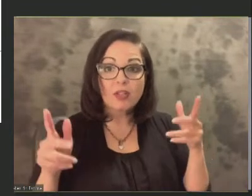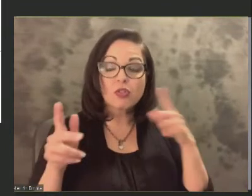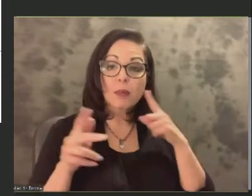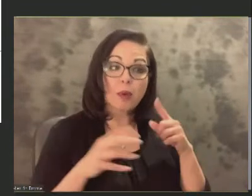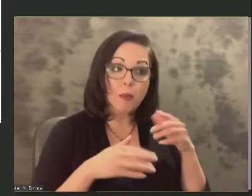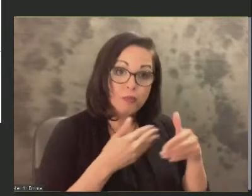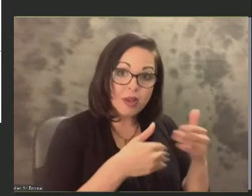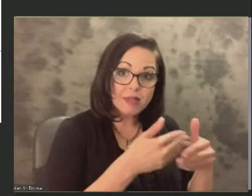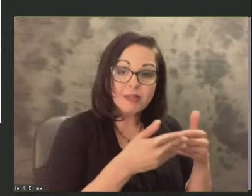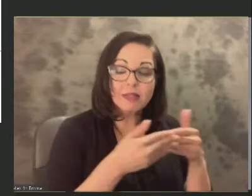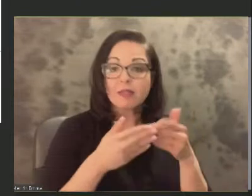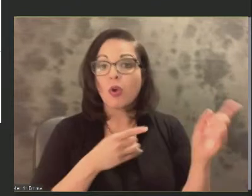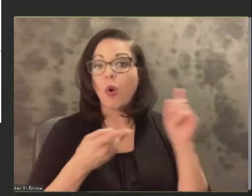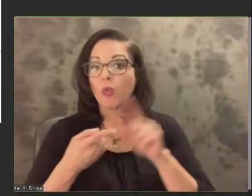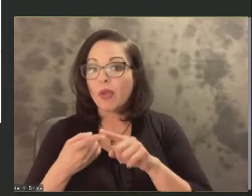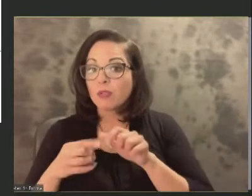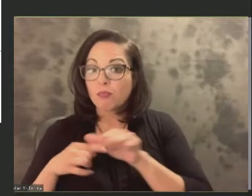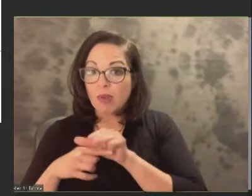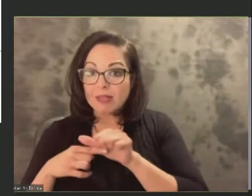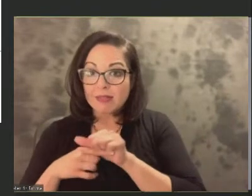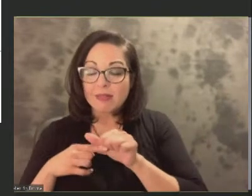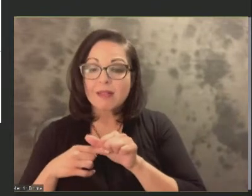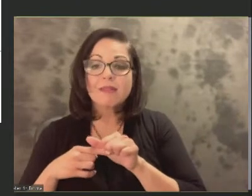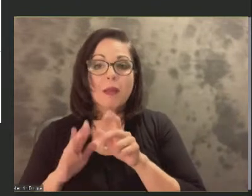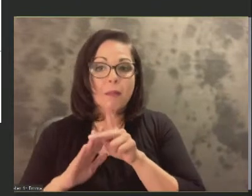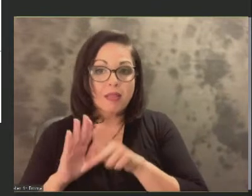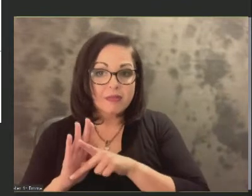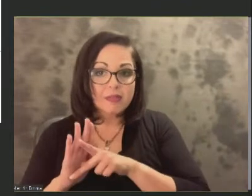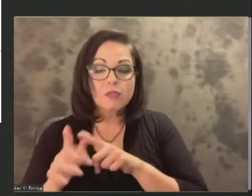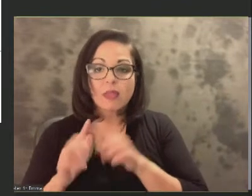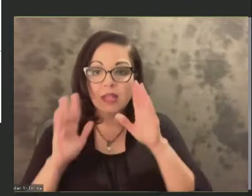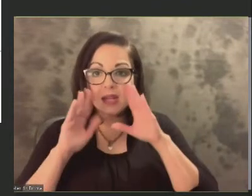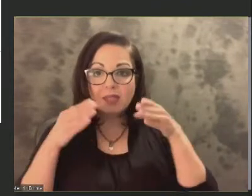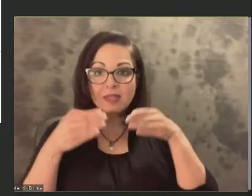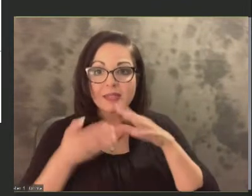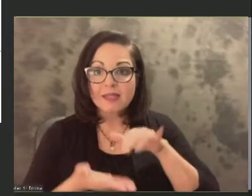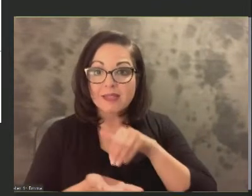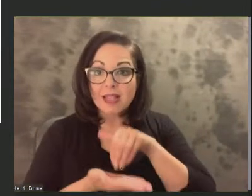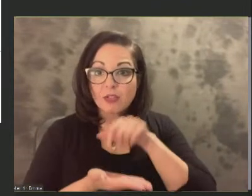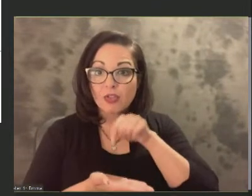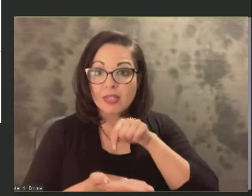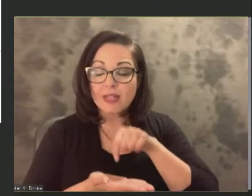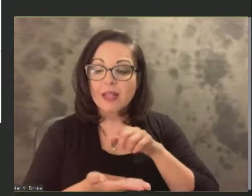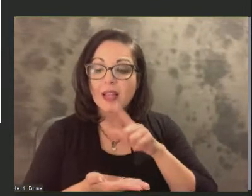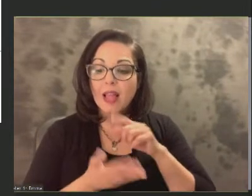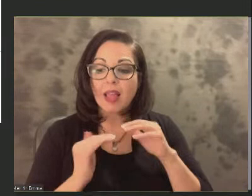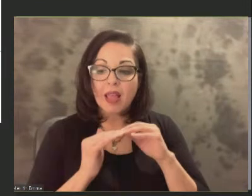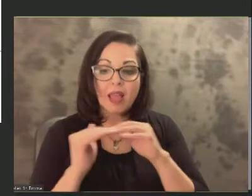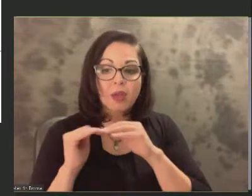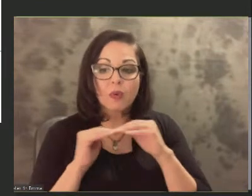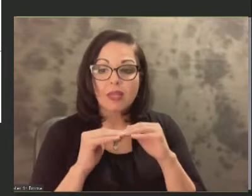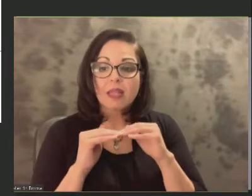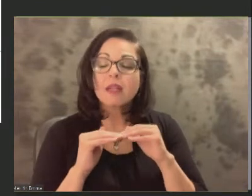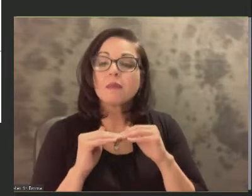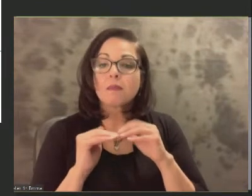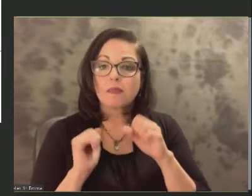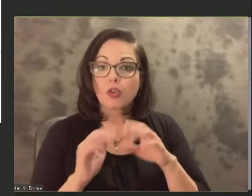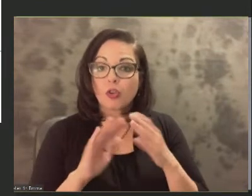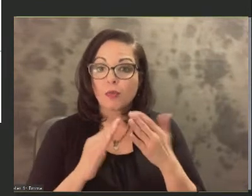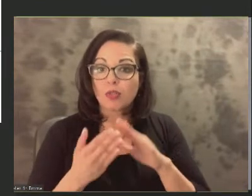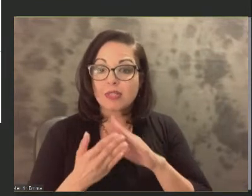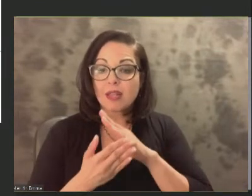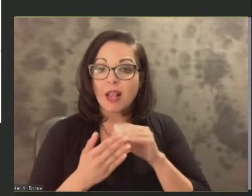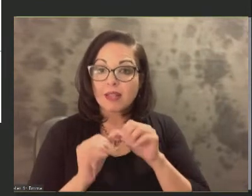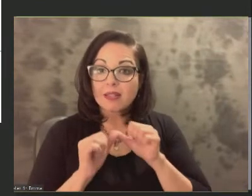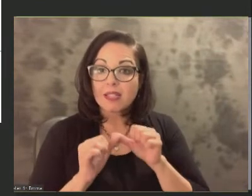and policies, right? And so centering equity can yield communities that have and continue